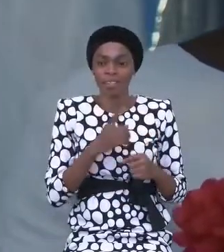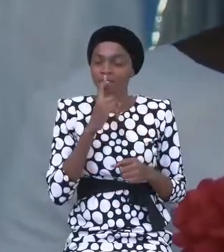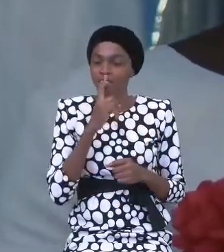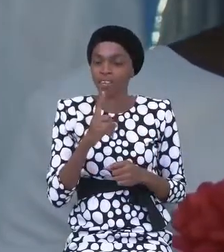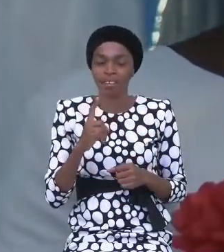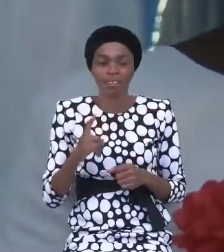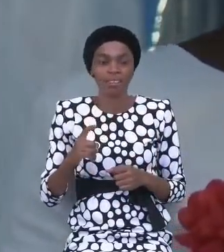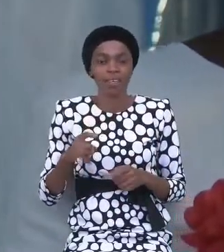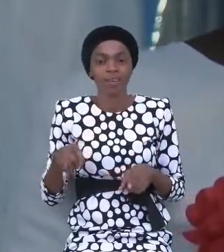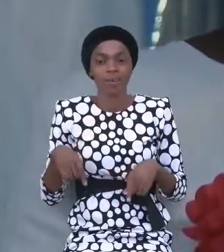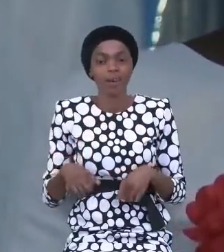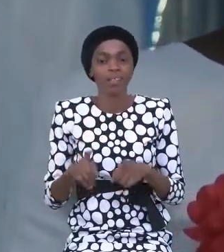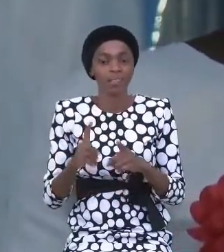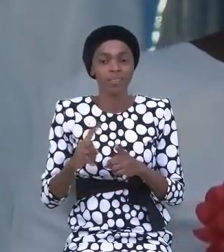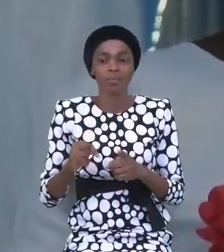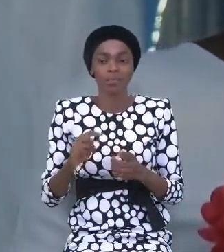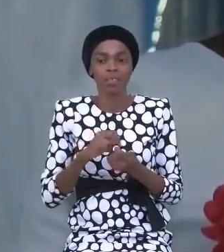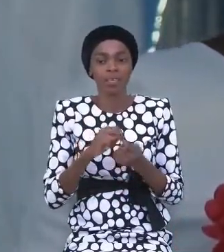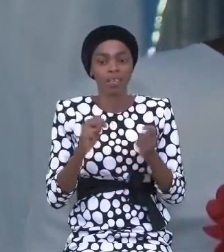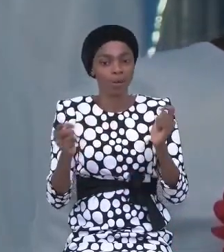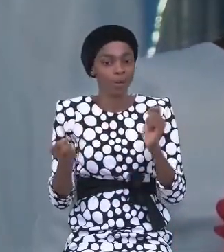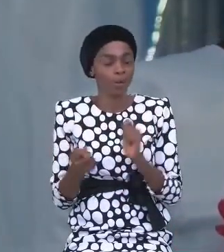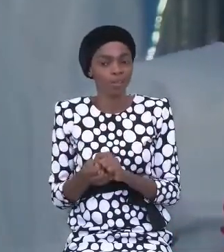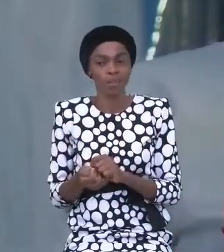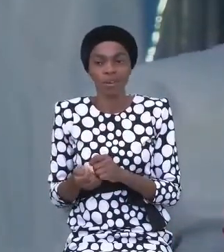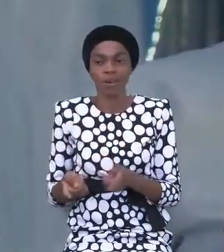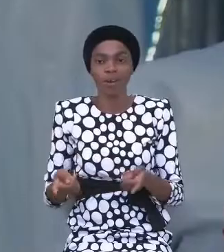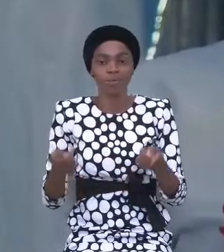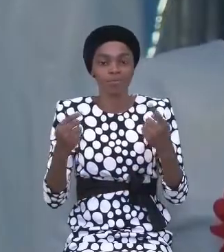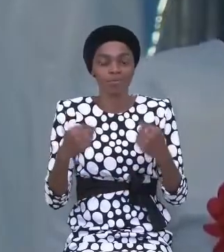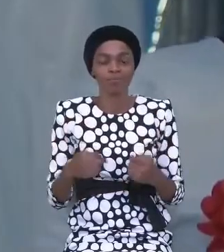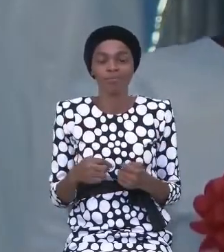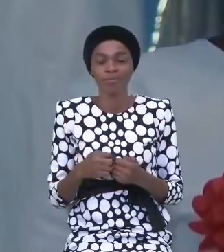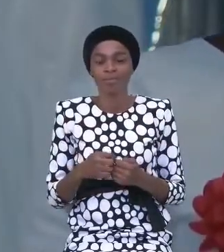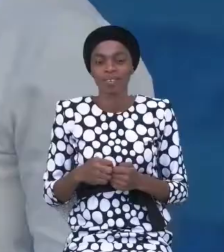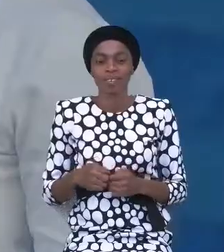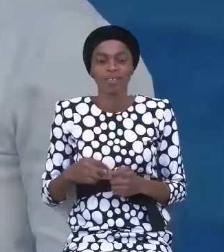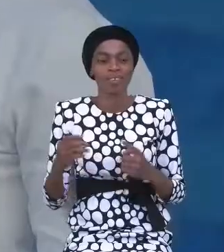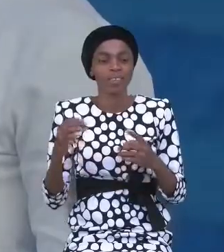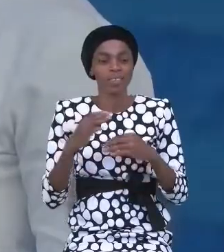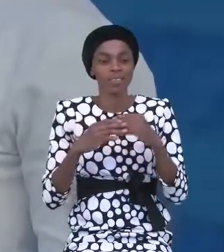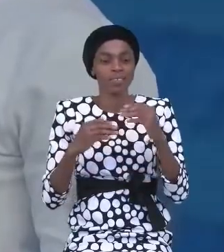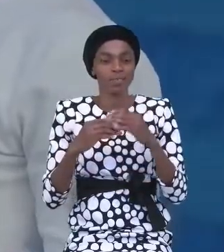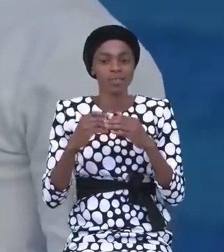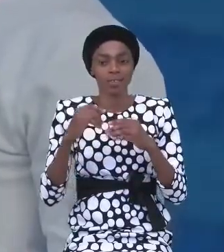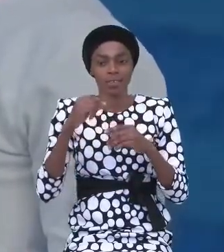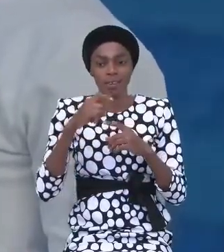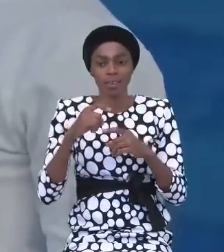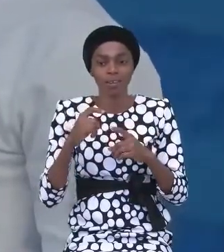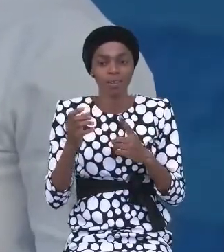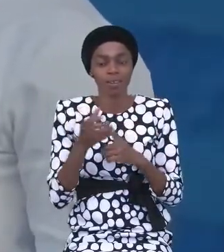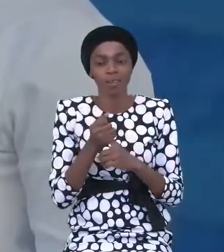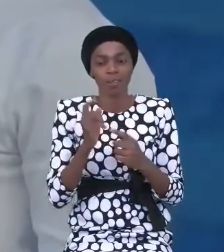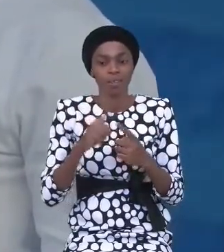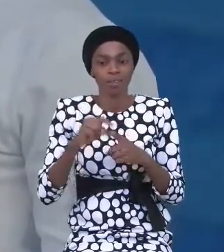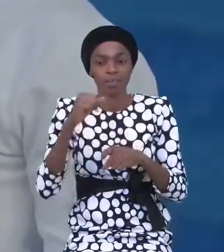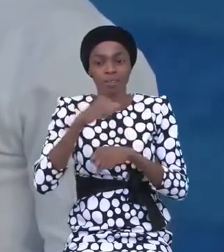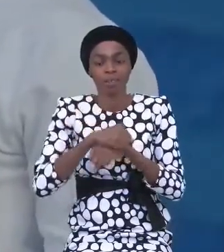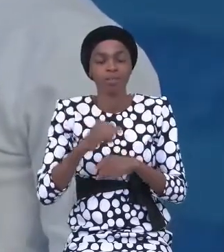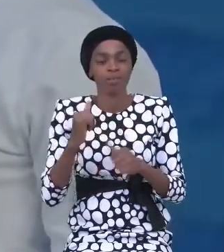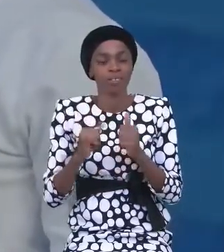steadfast and sure while the billows roll. Fast into the rock